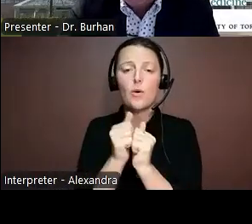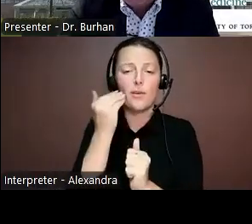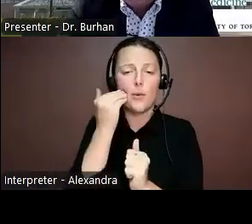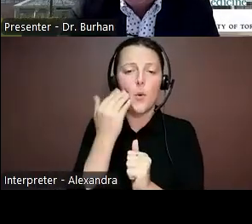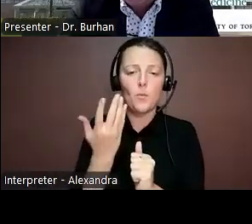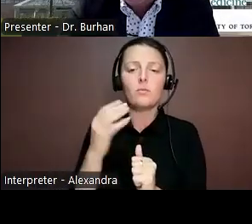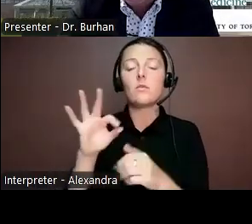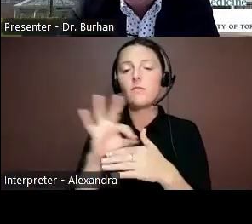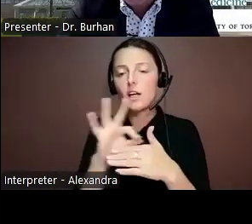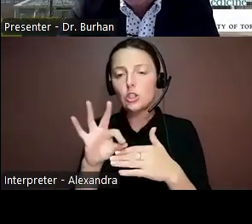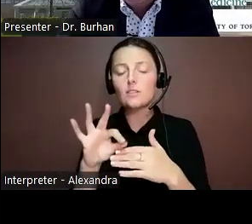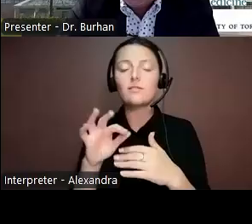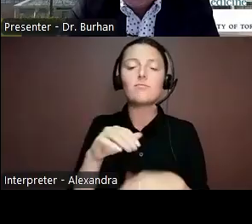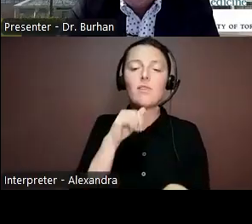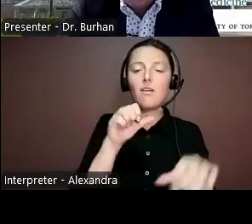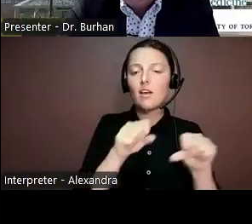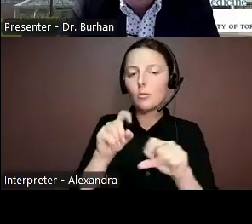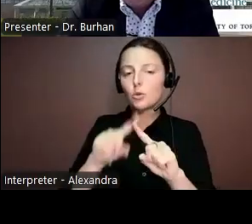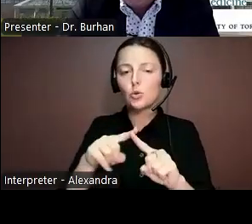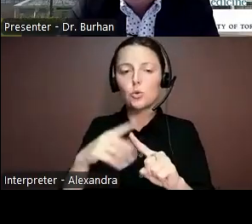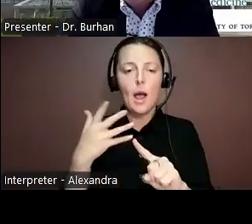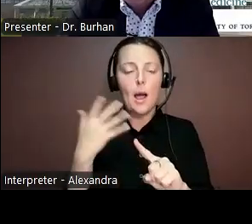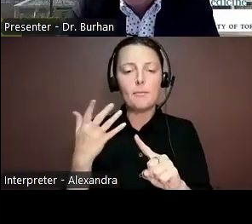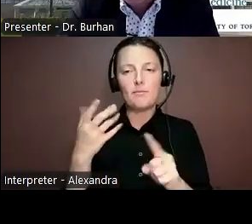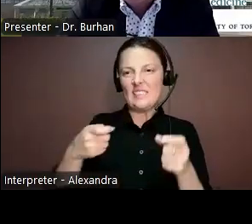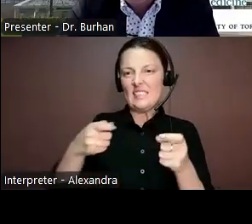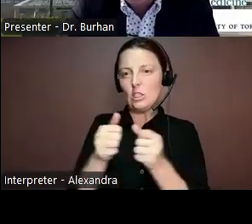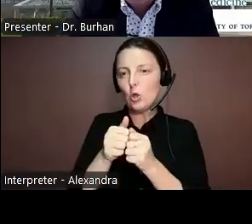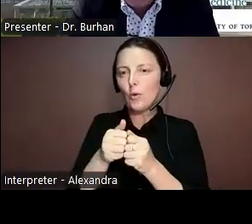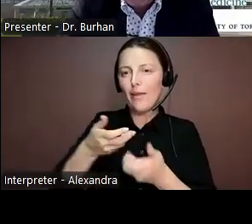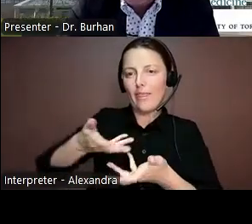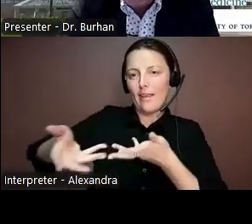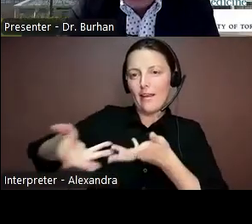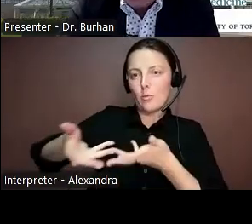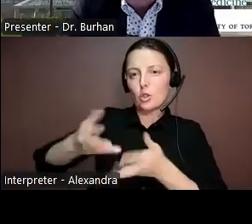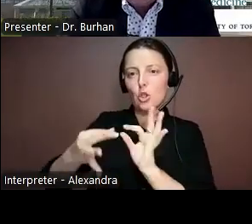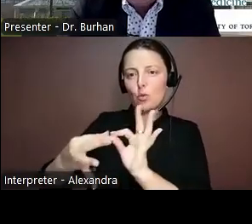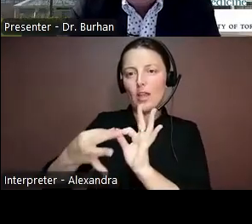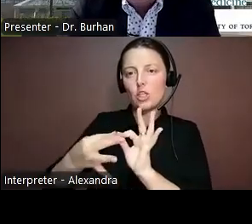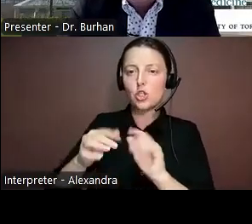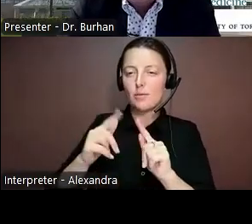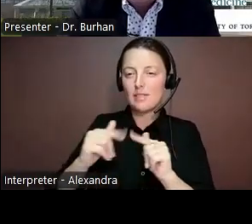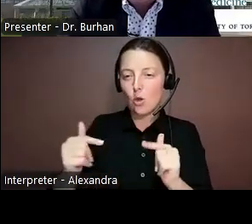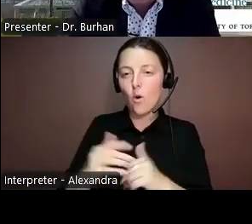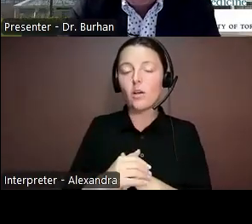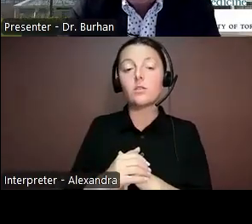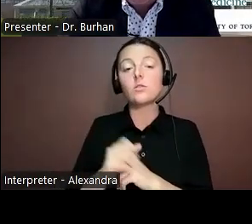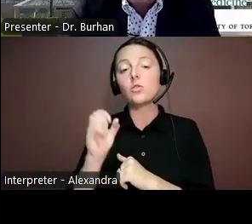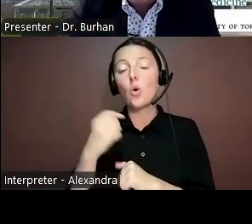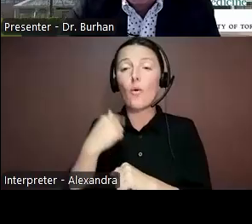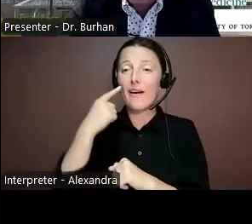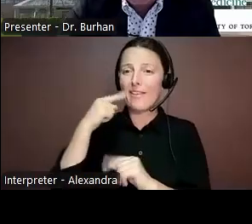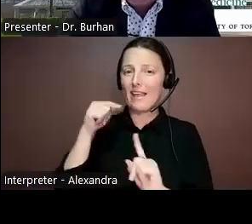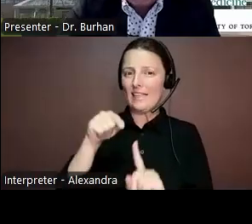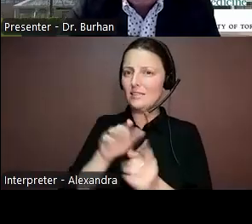function and inability to deal with the interpersonal relationships and so on. So I think, this is a nice way